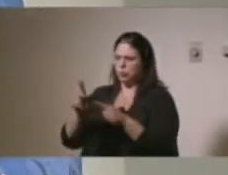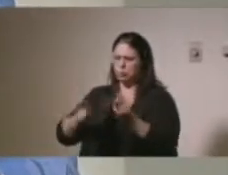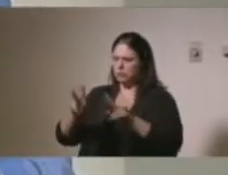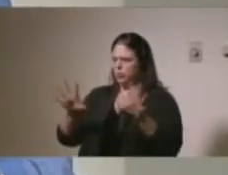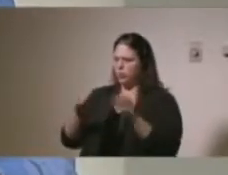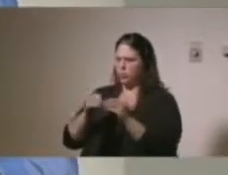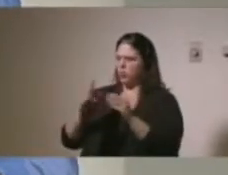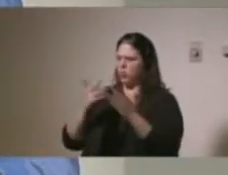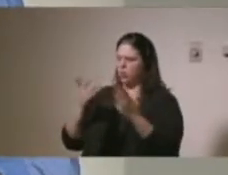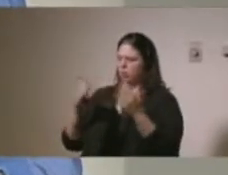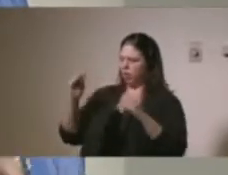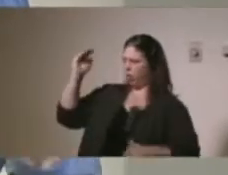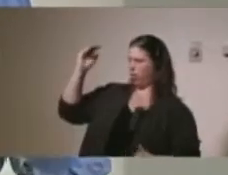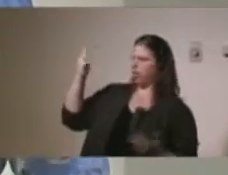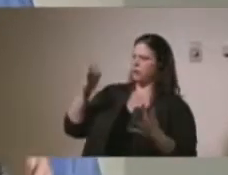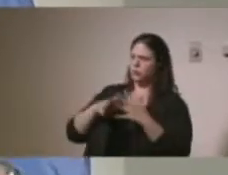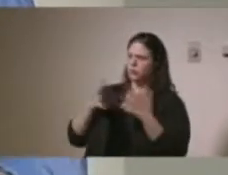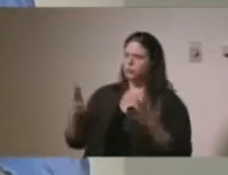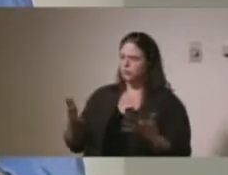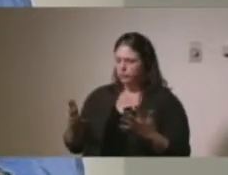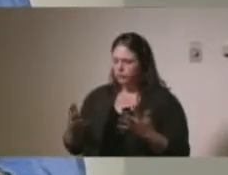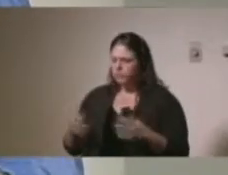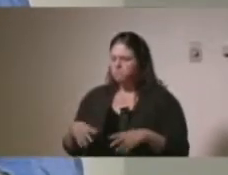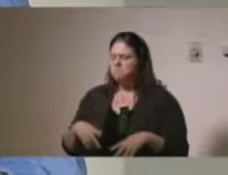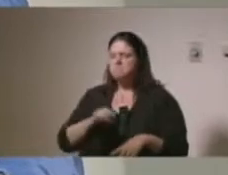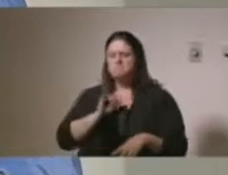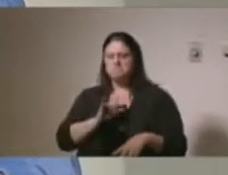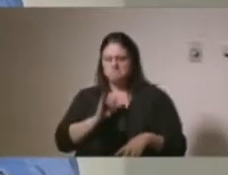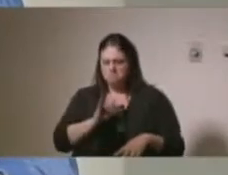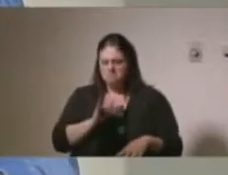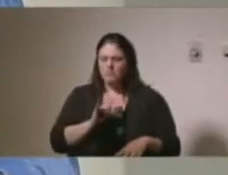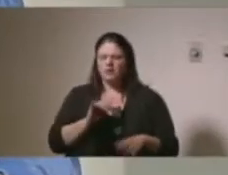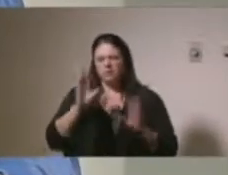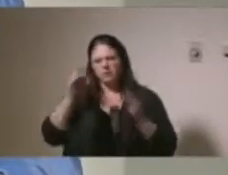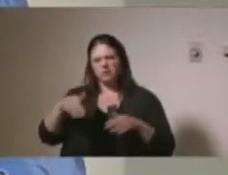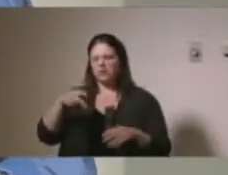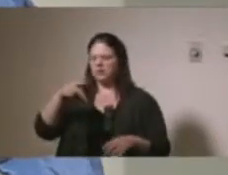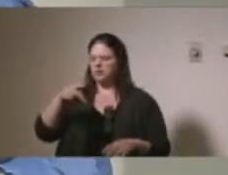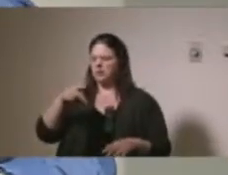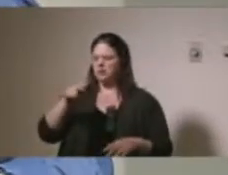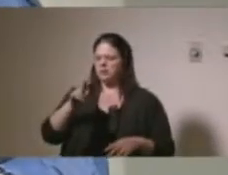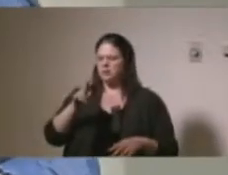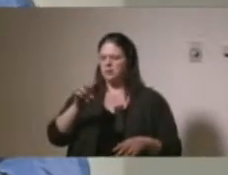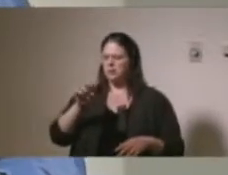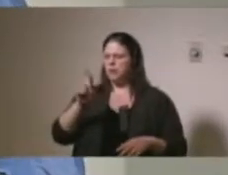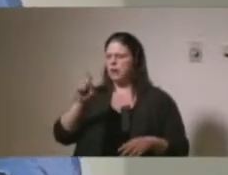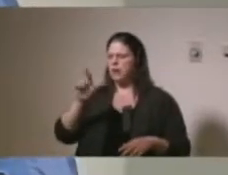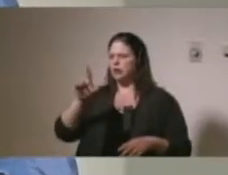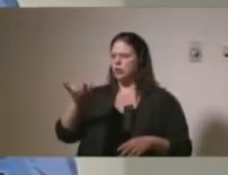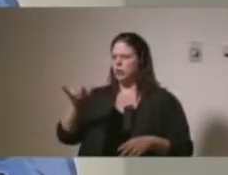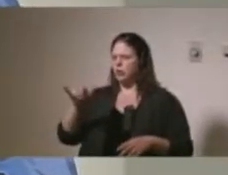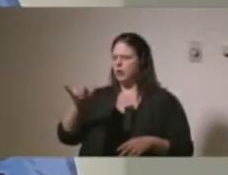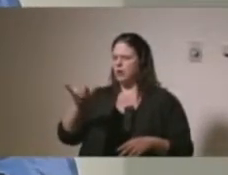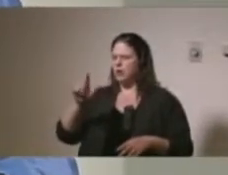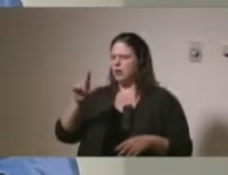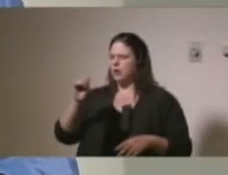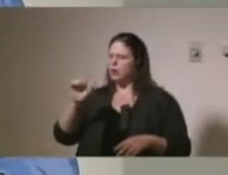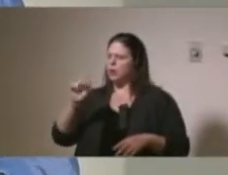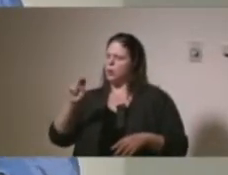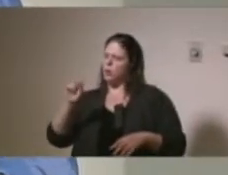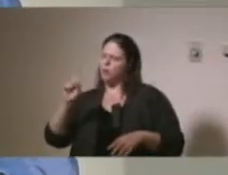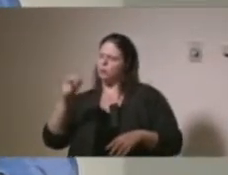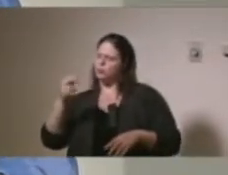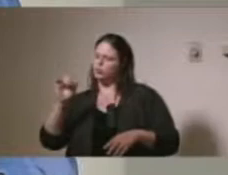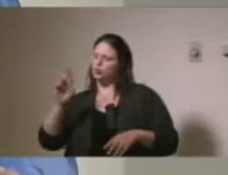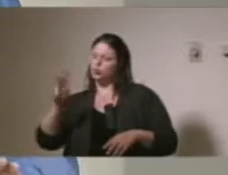around was around the topic of predatory loan sharks. And again, we're not calling it payday lending institutions.